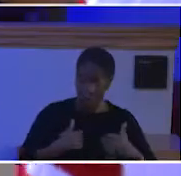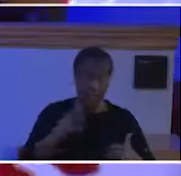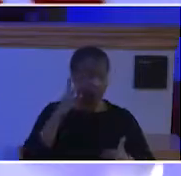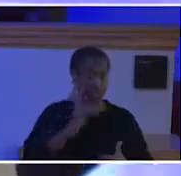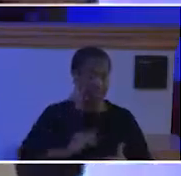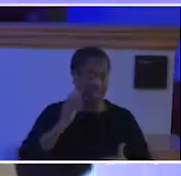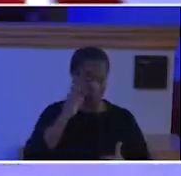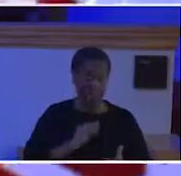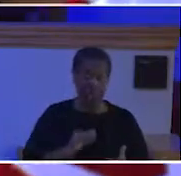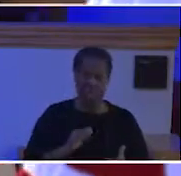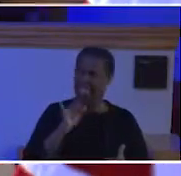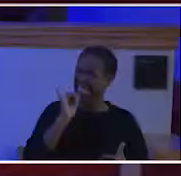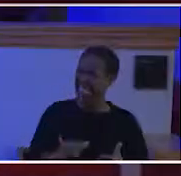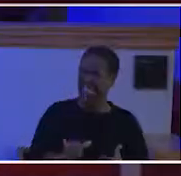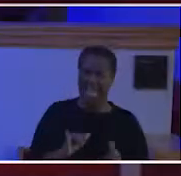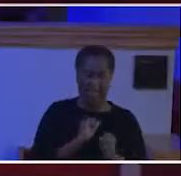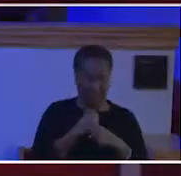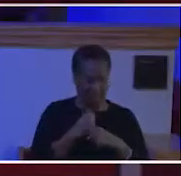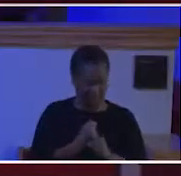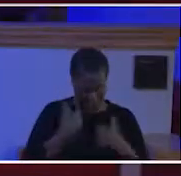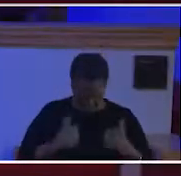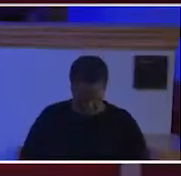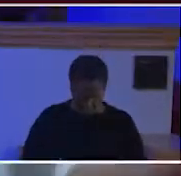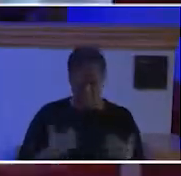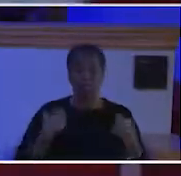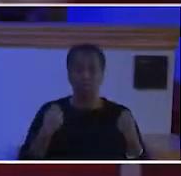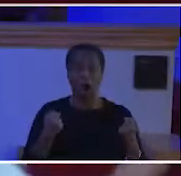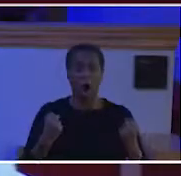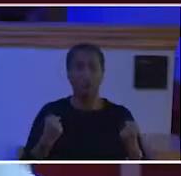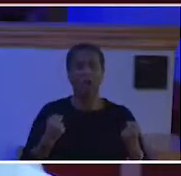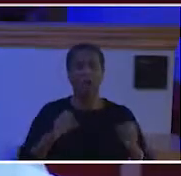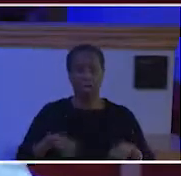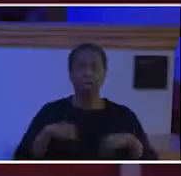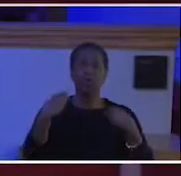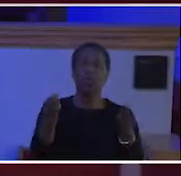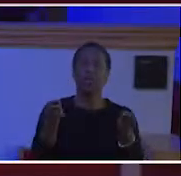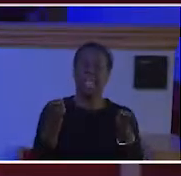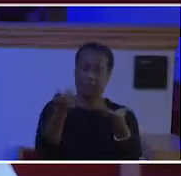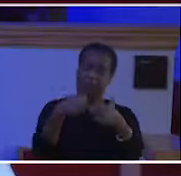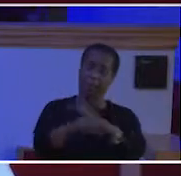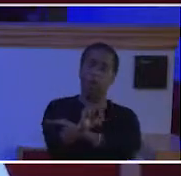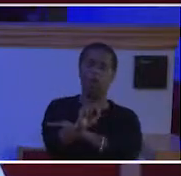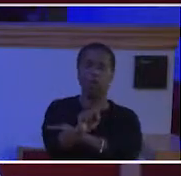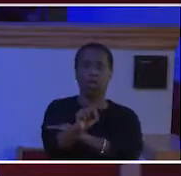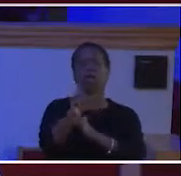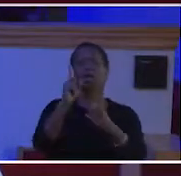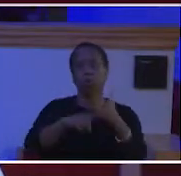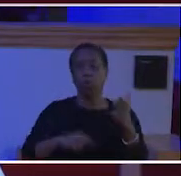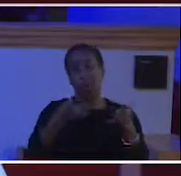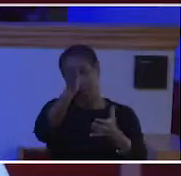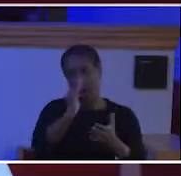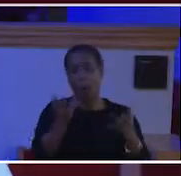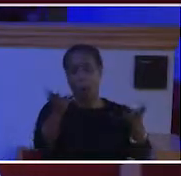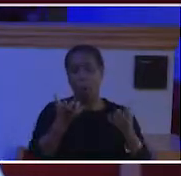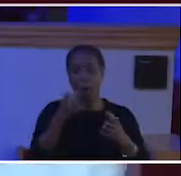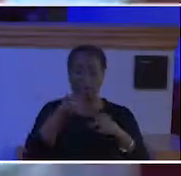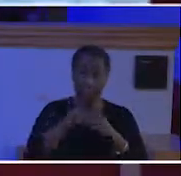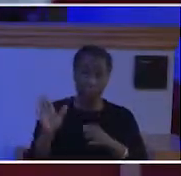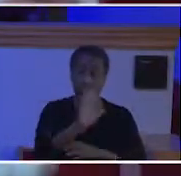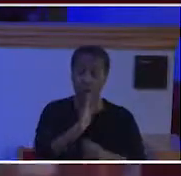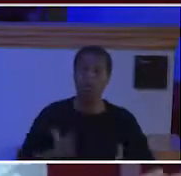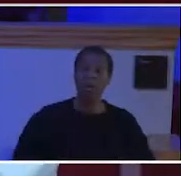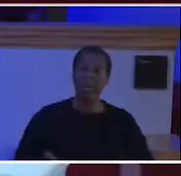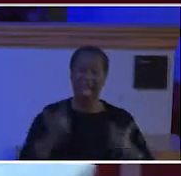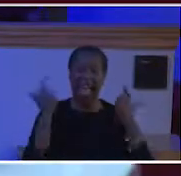through is just making you stronger to give birth to what God wants in your life.